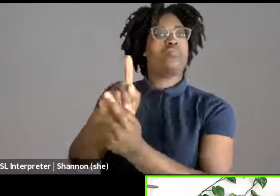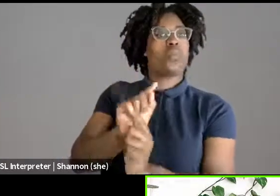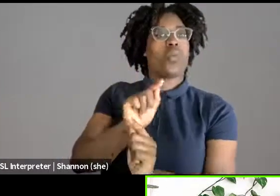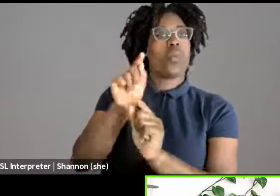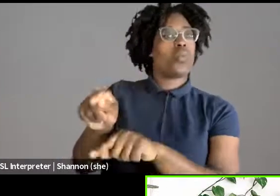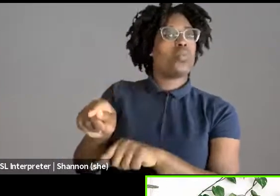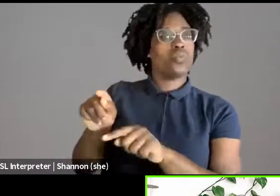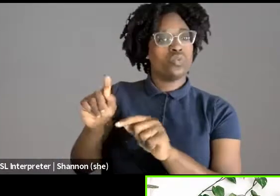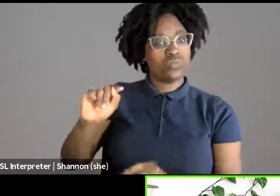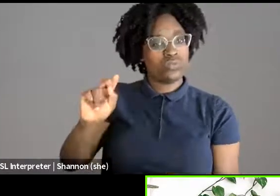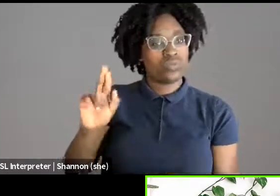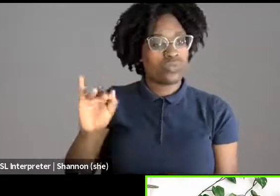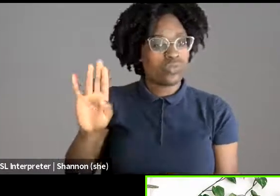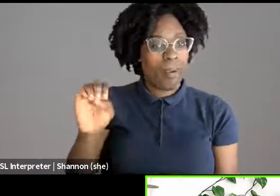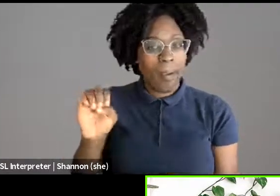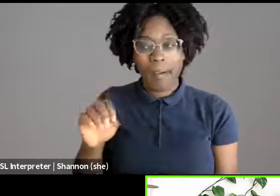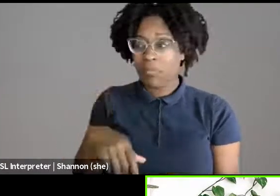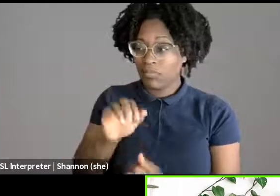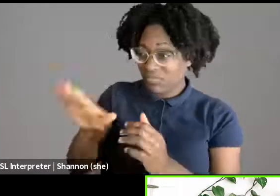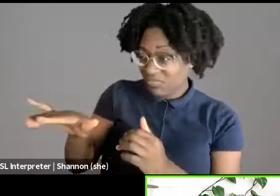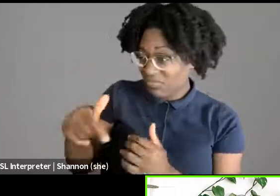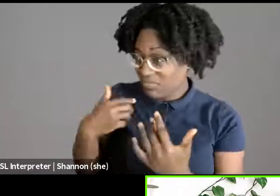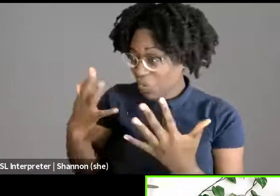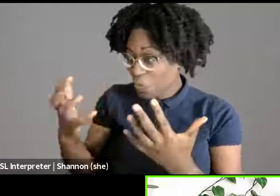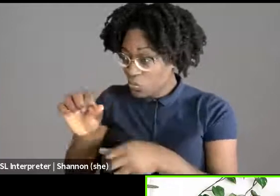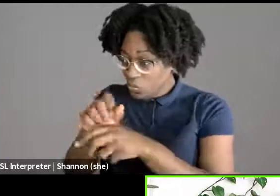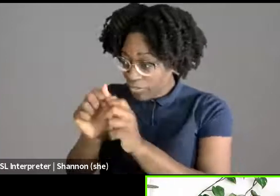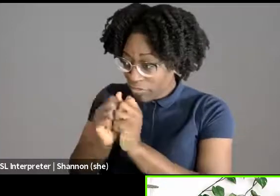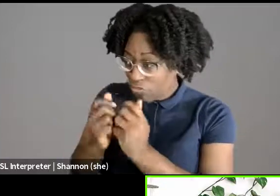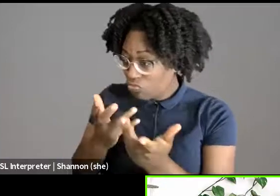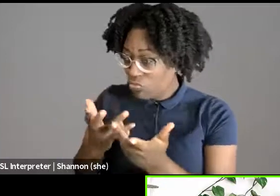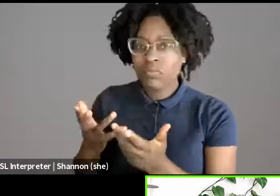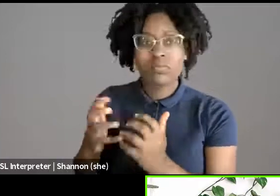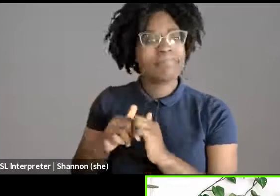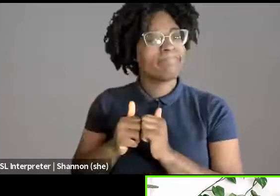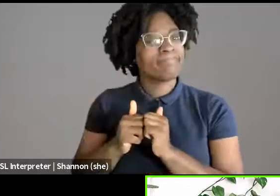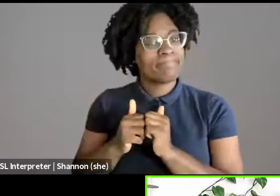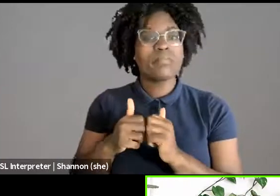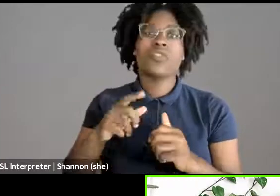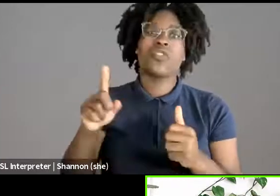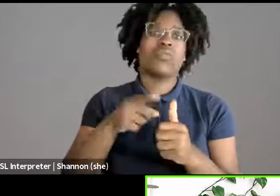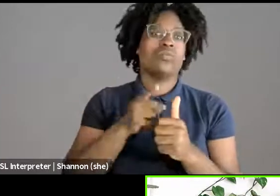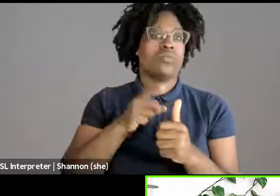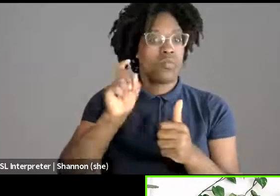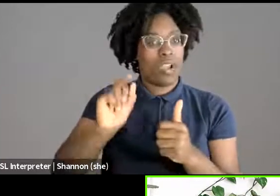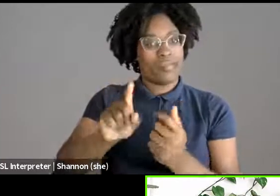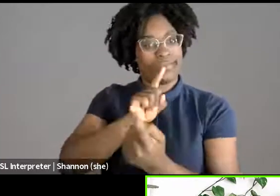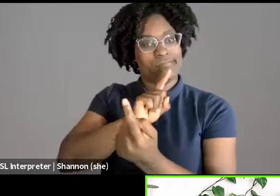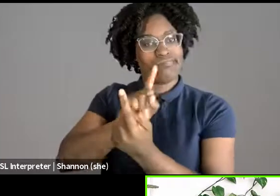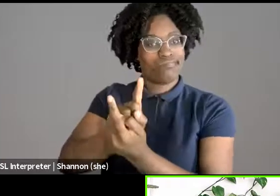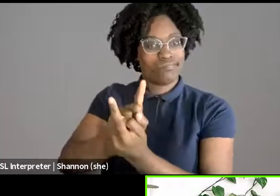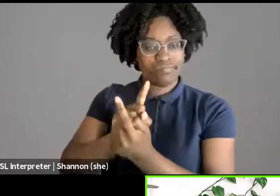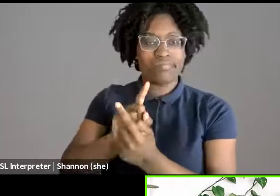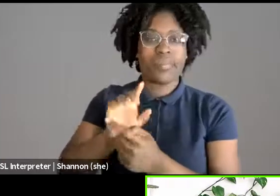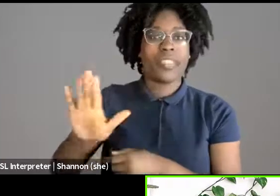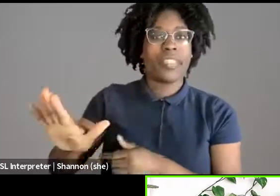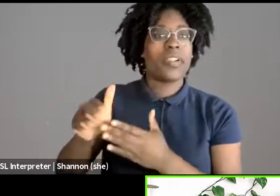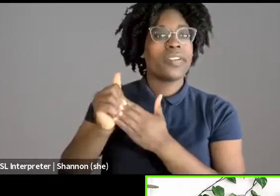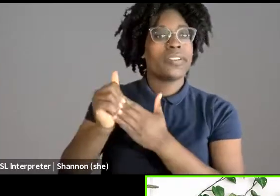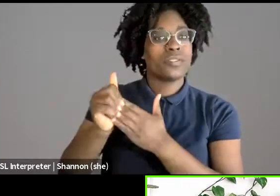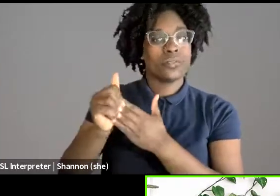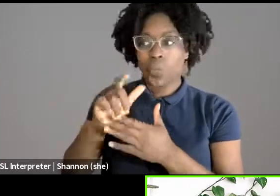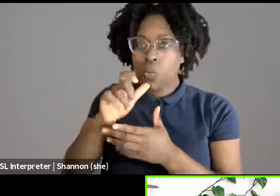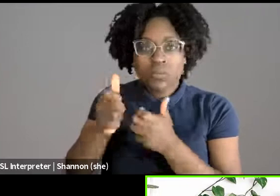structure, understanding their sovereignty goals, their rematriation goals. How can you support those as a way to